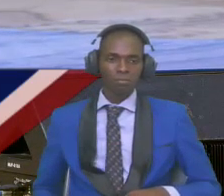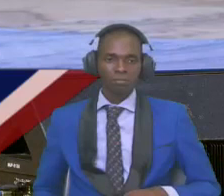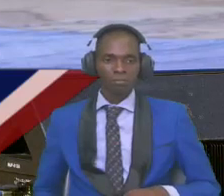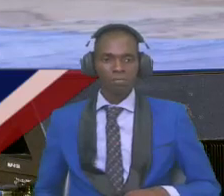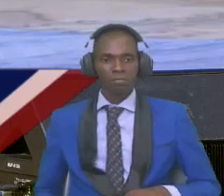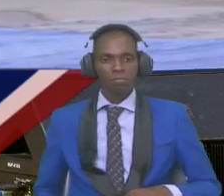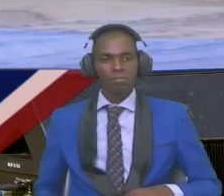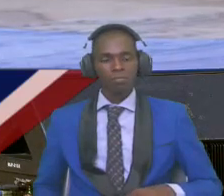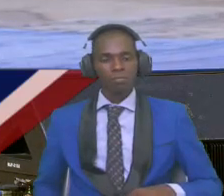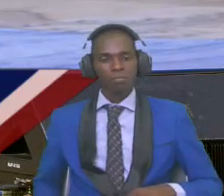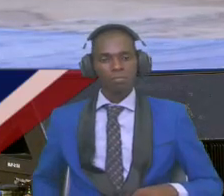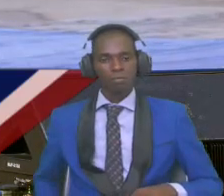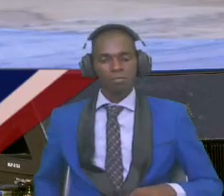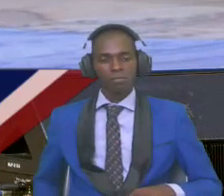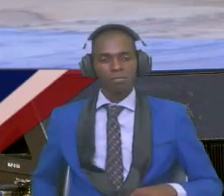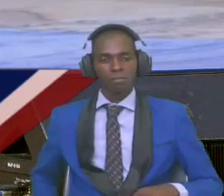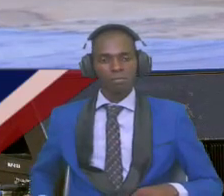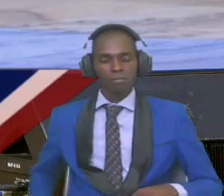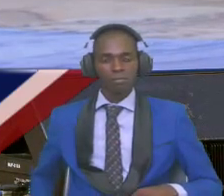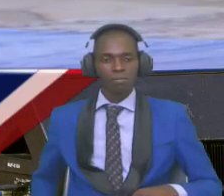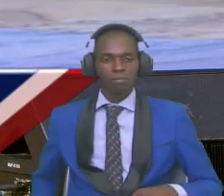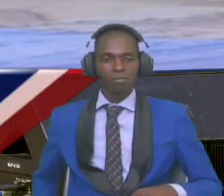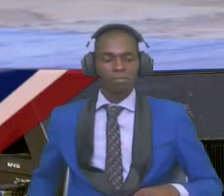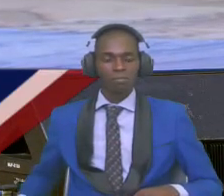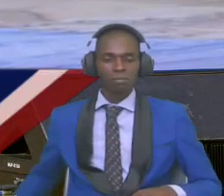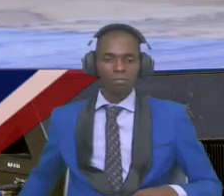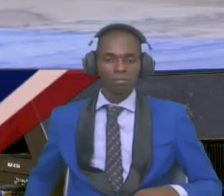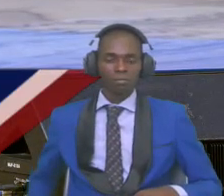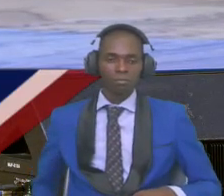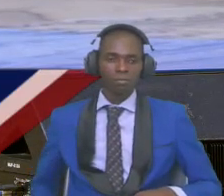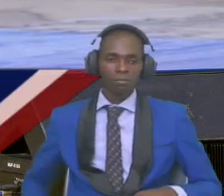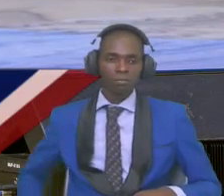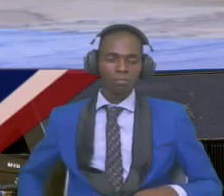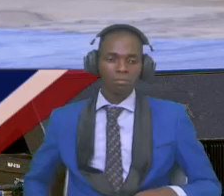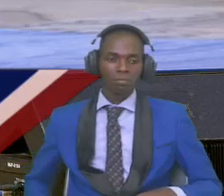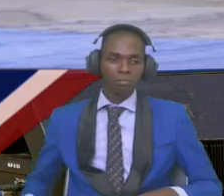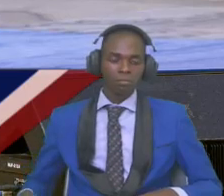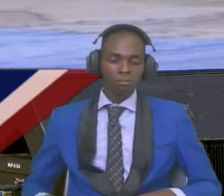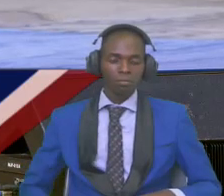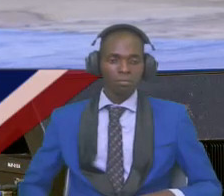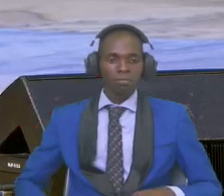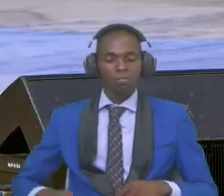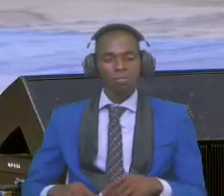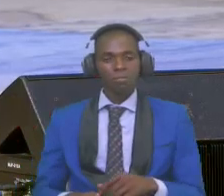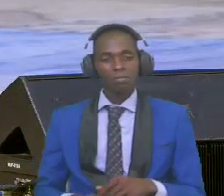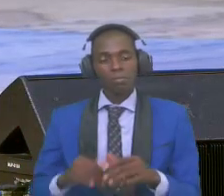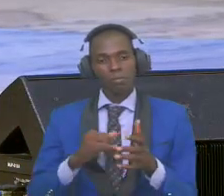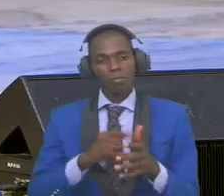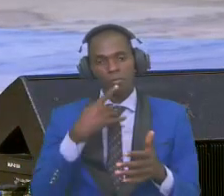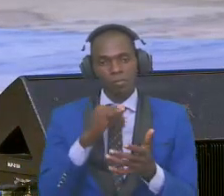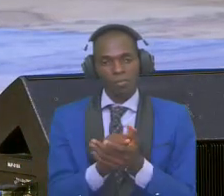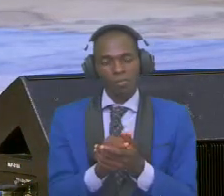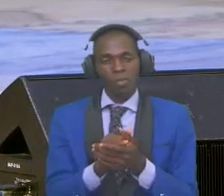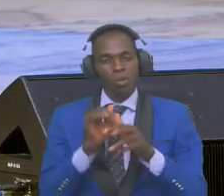let each esteem other better than themselves. Verse 4, it says,